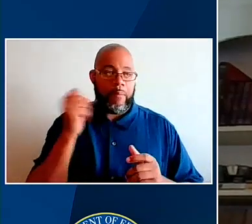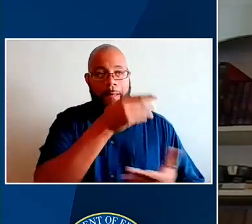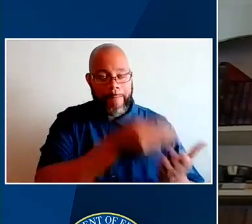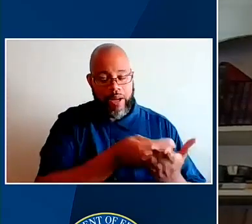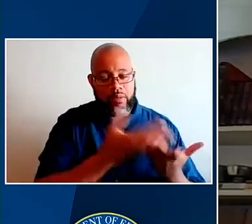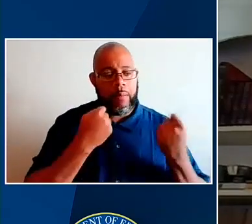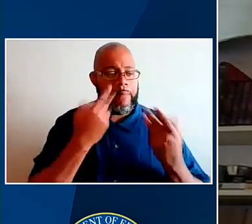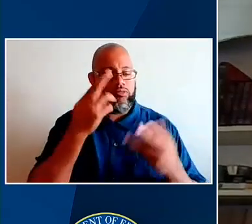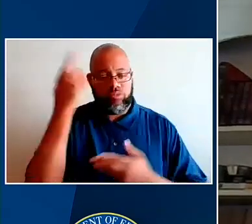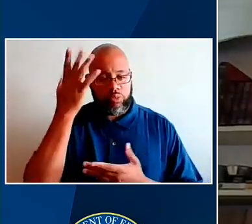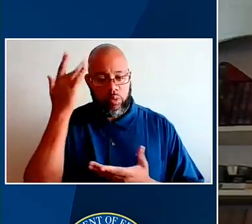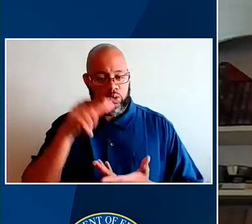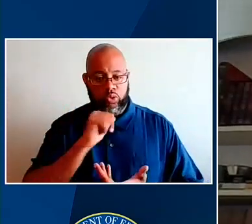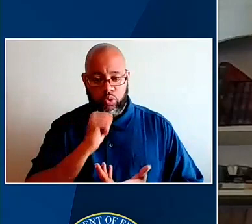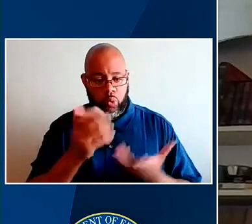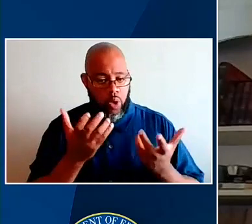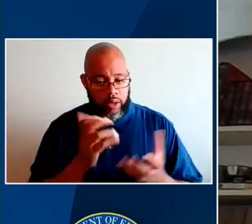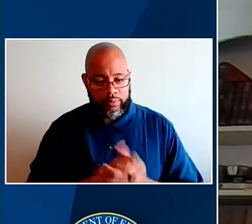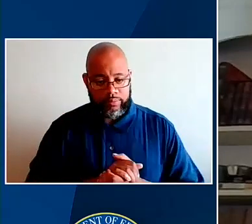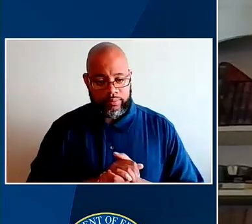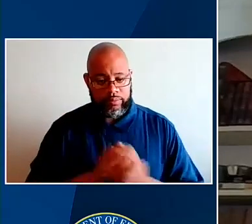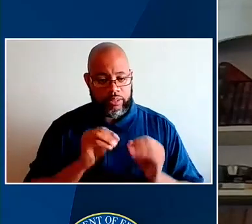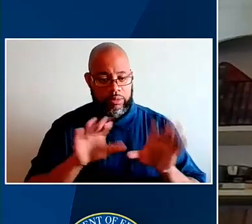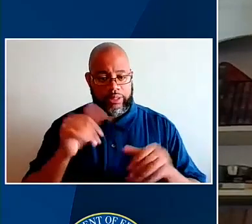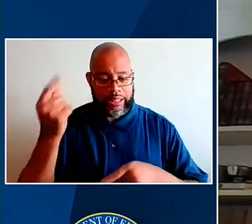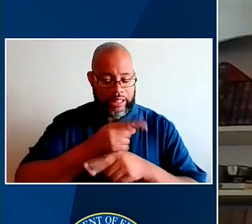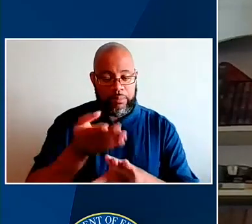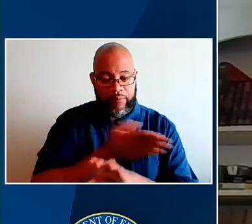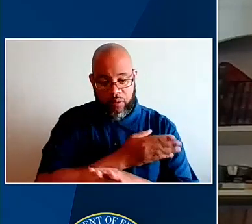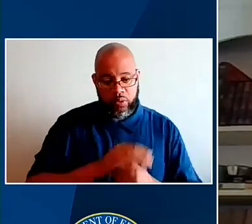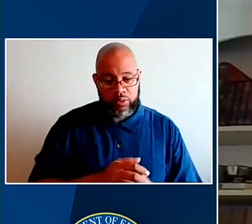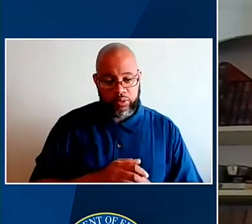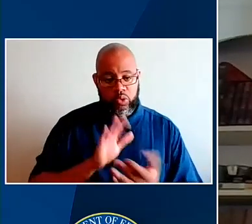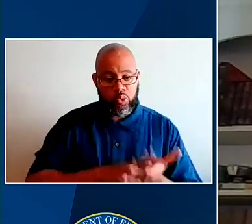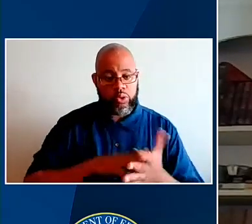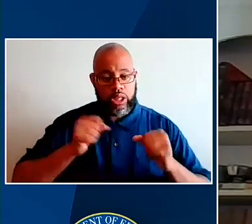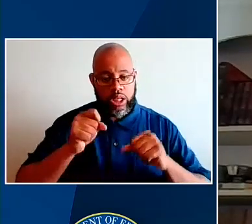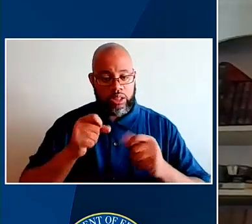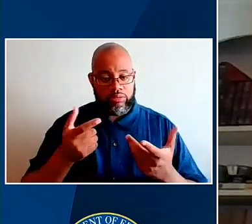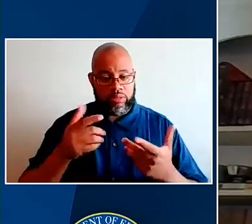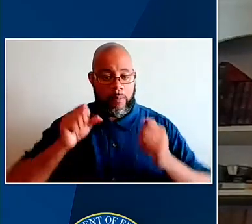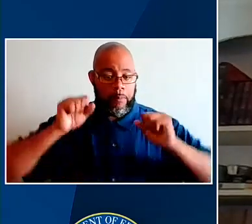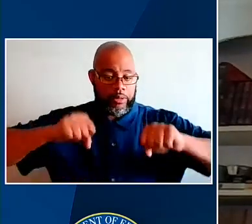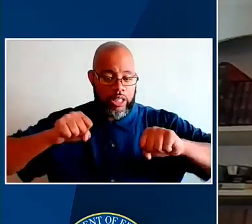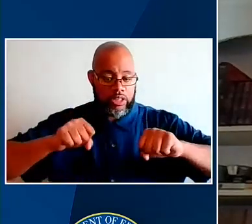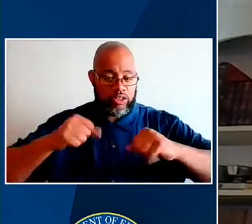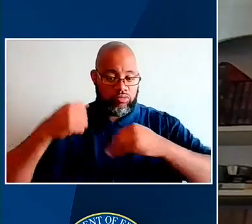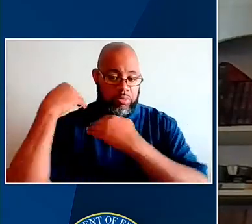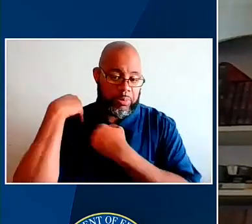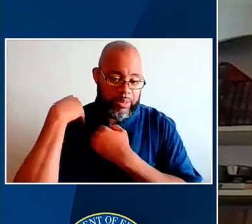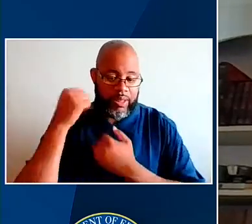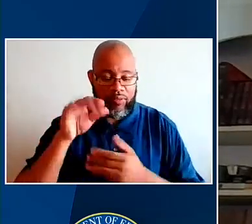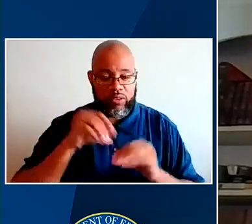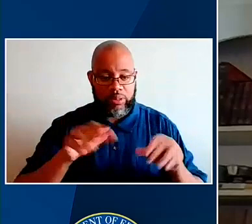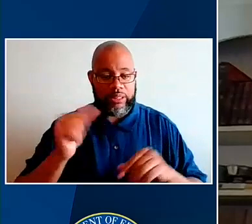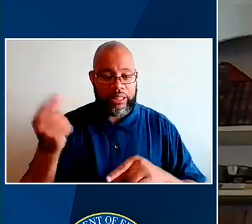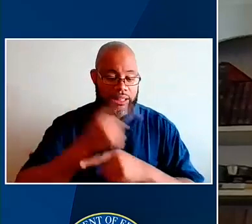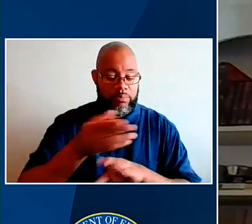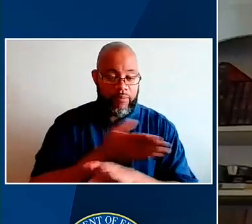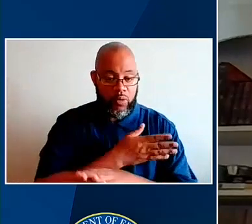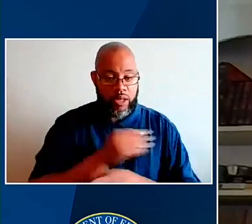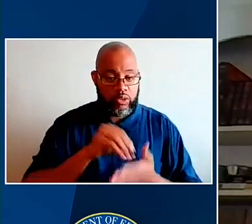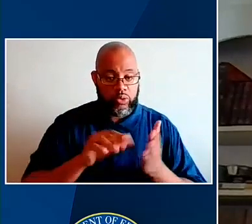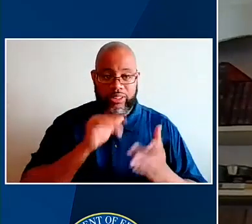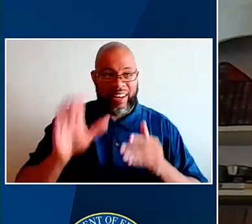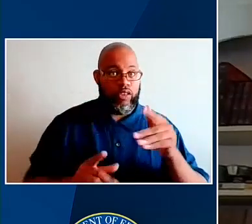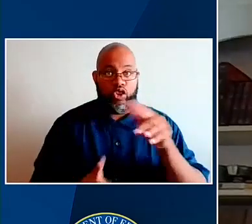a number of reasons why you don't want to disperse 10 days prior. The school does take on potential liability if you disperse 10 days earlier and the student never